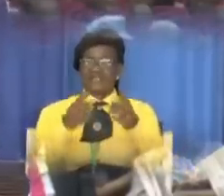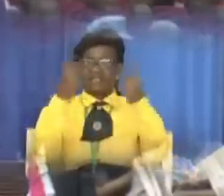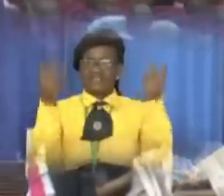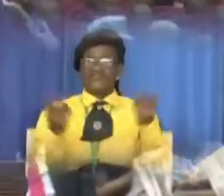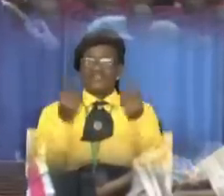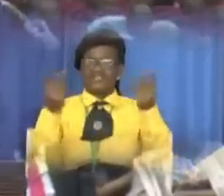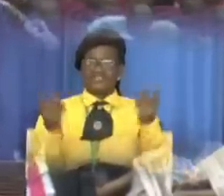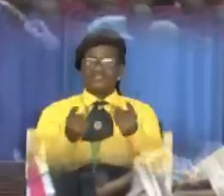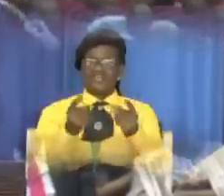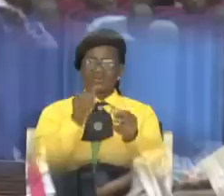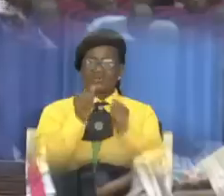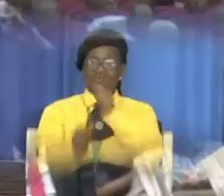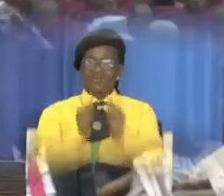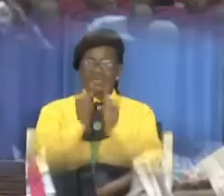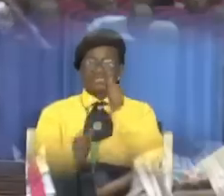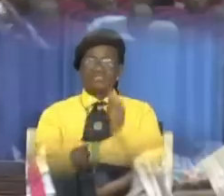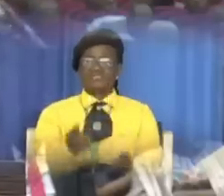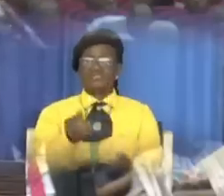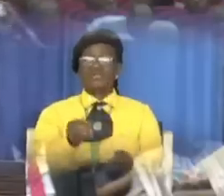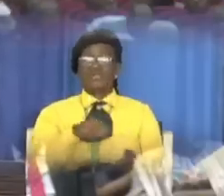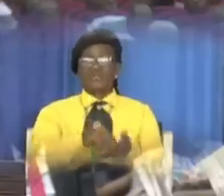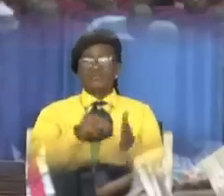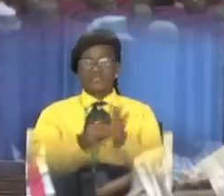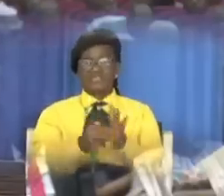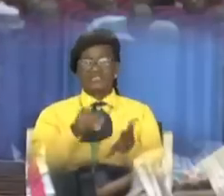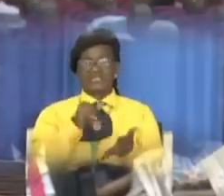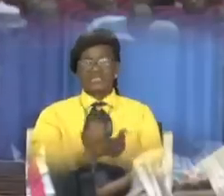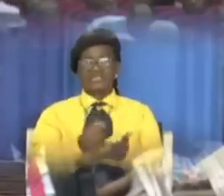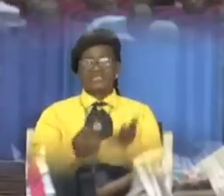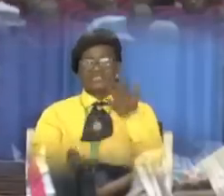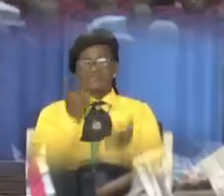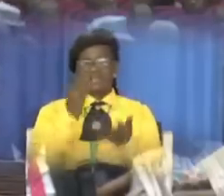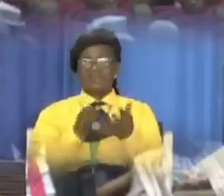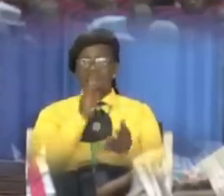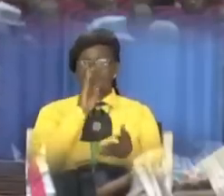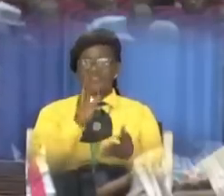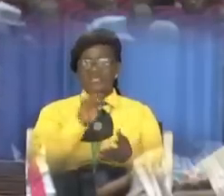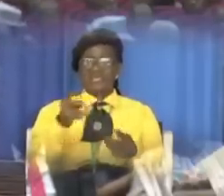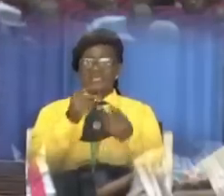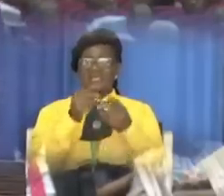Which means it might be a year of many battles.